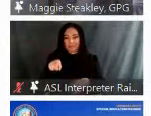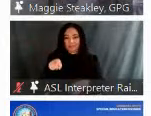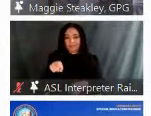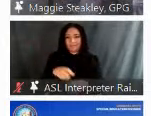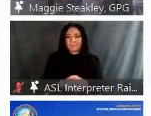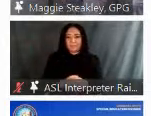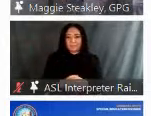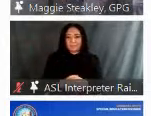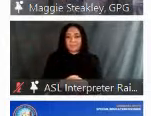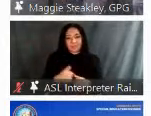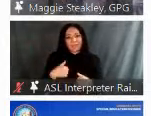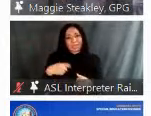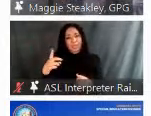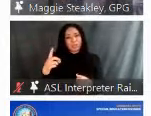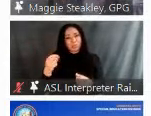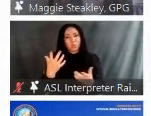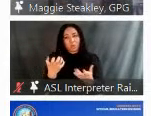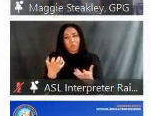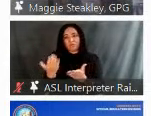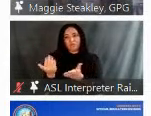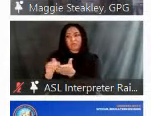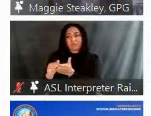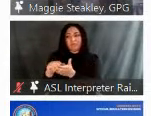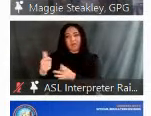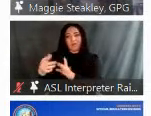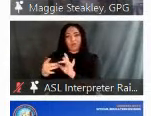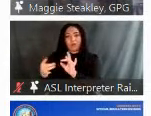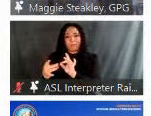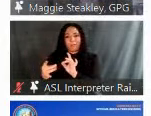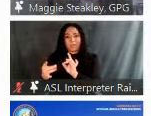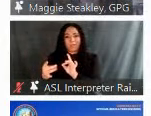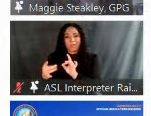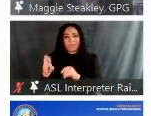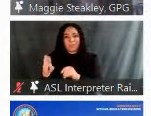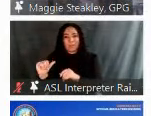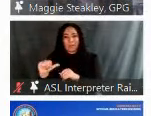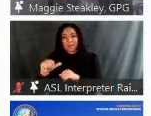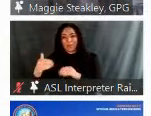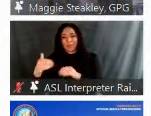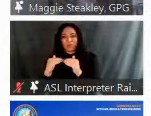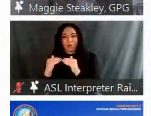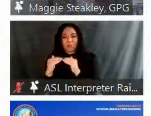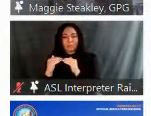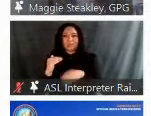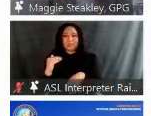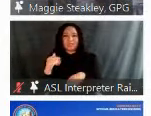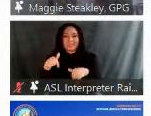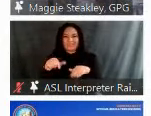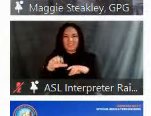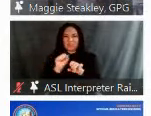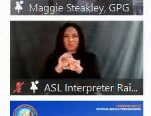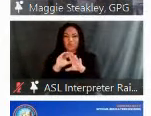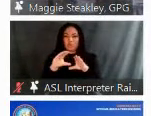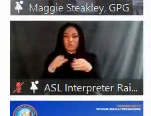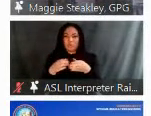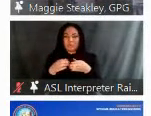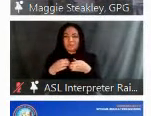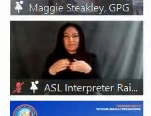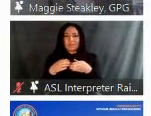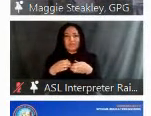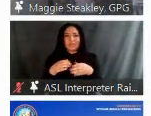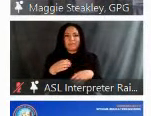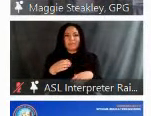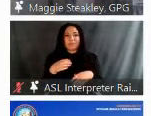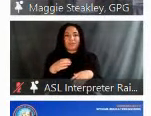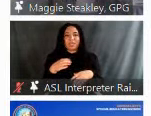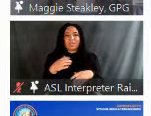And I do want to echo another comment made by another colleague on this work group, and that is, as we look at